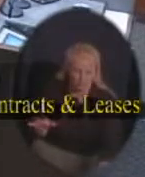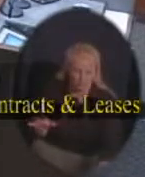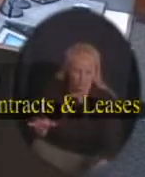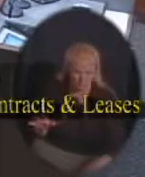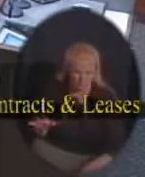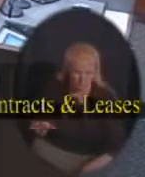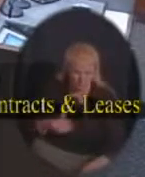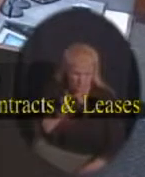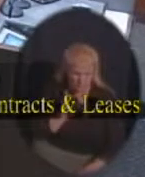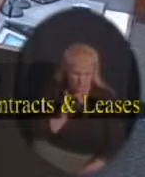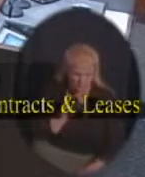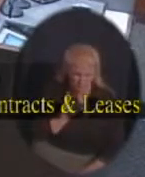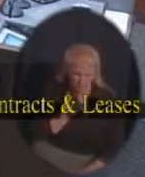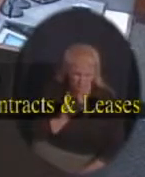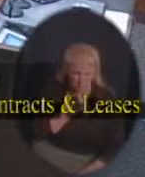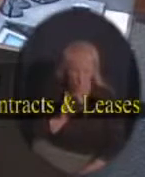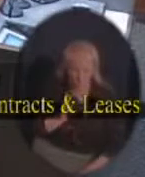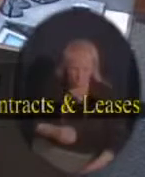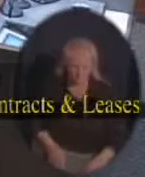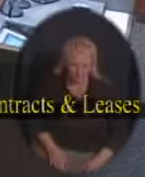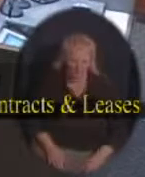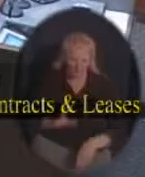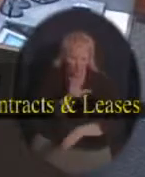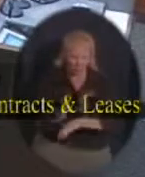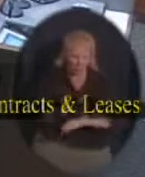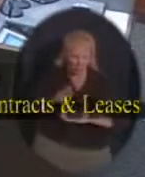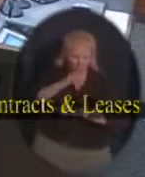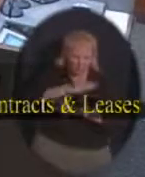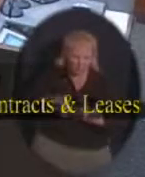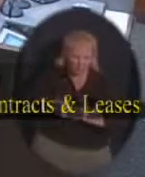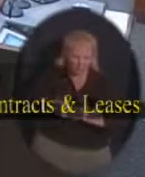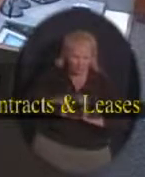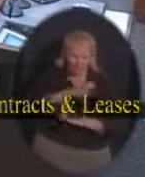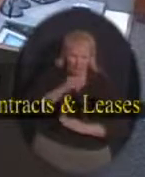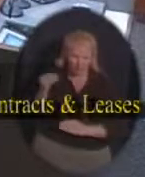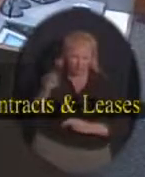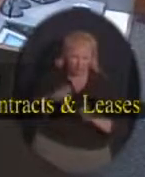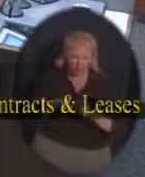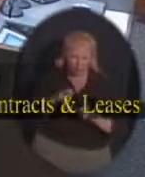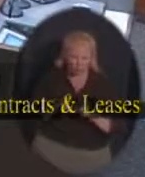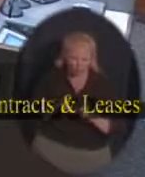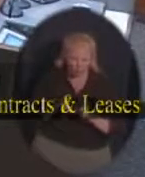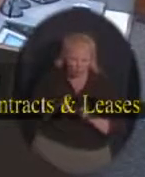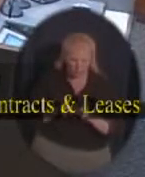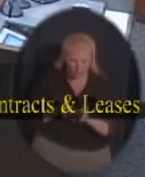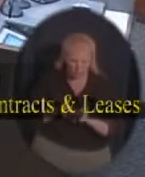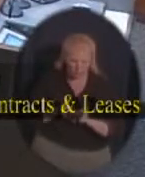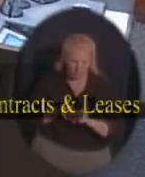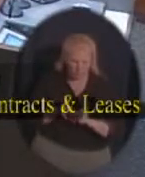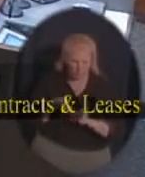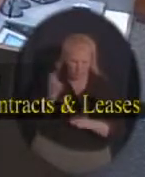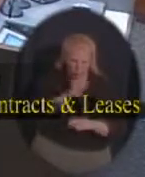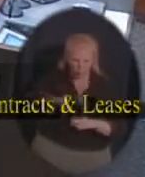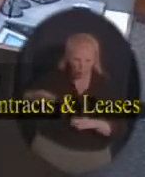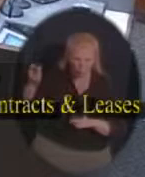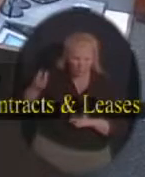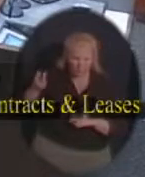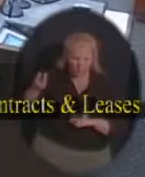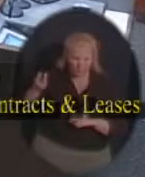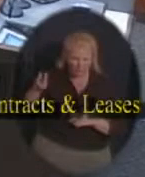questions or comments on this action item? 5th, transportation vehicles of secondary schools.